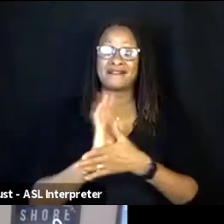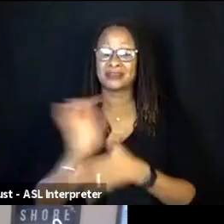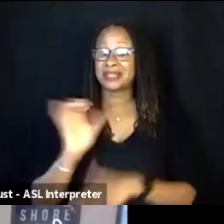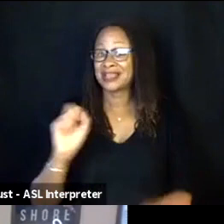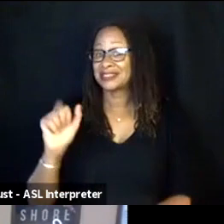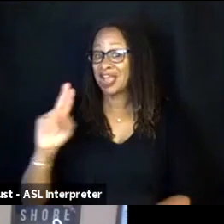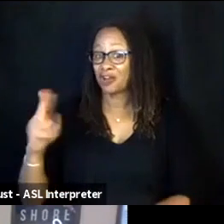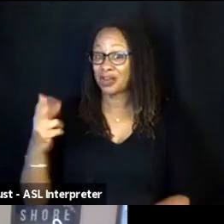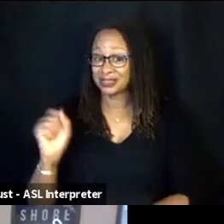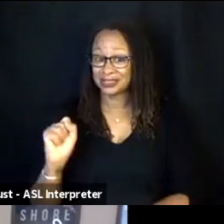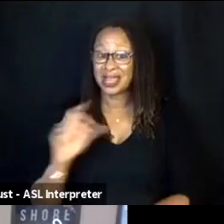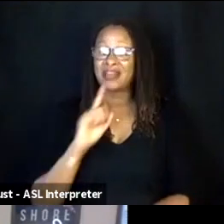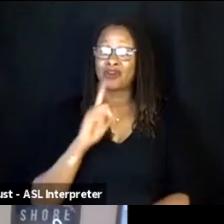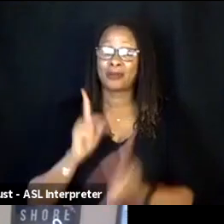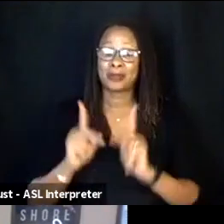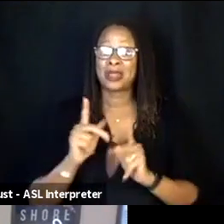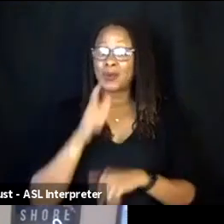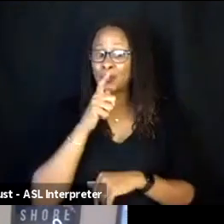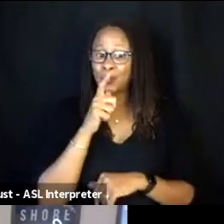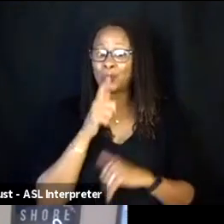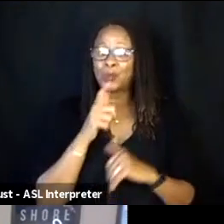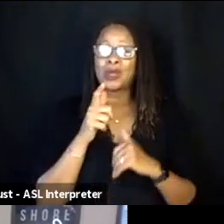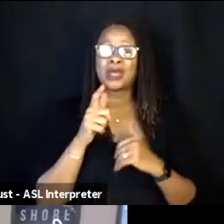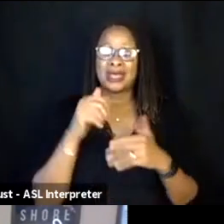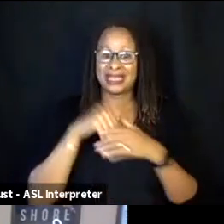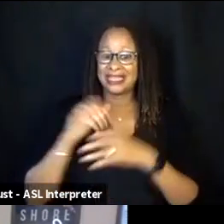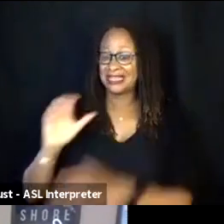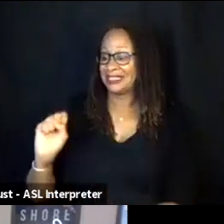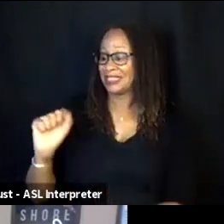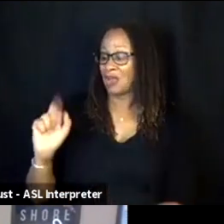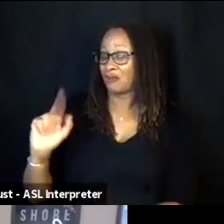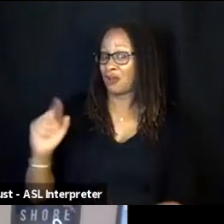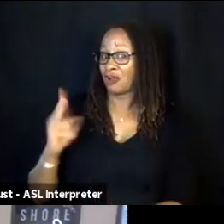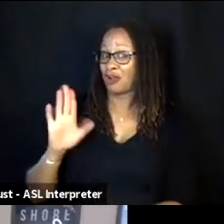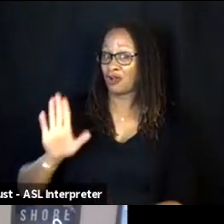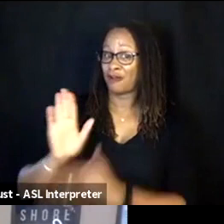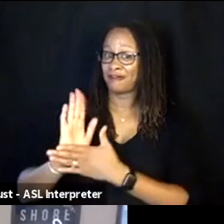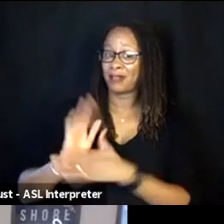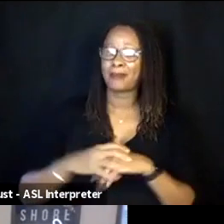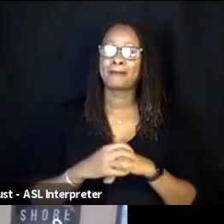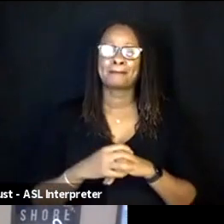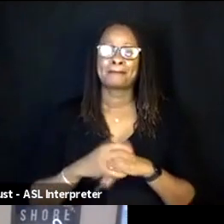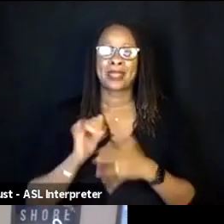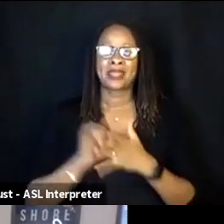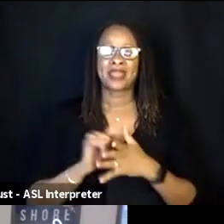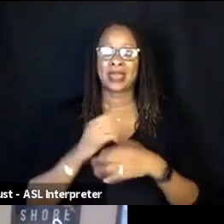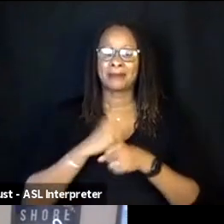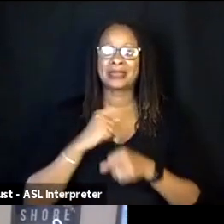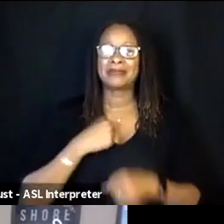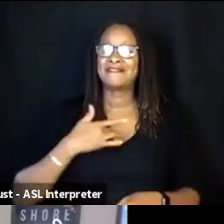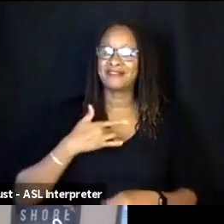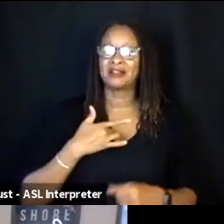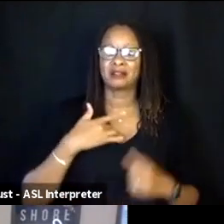Sarah's, there are people who are in Sarah's film that that make me feel